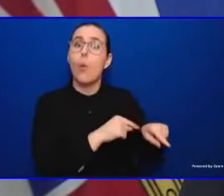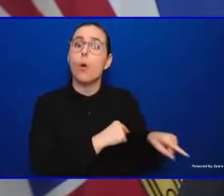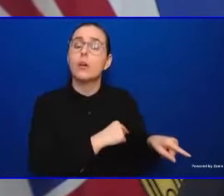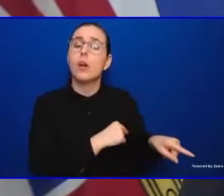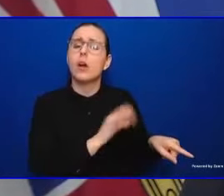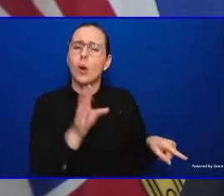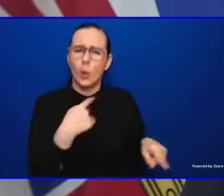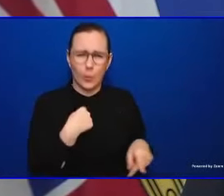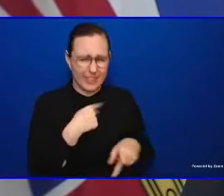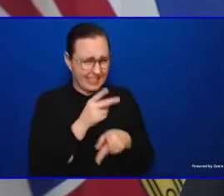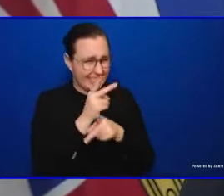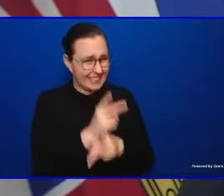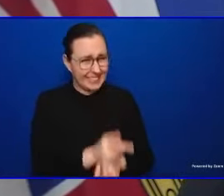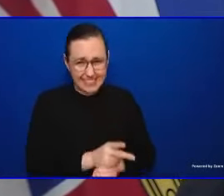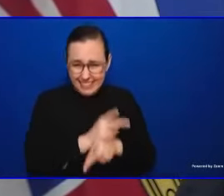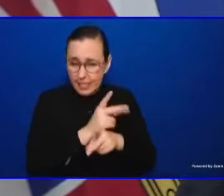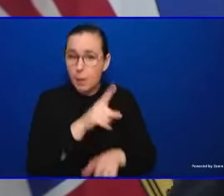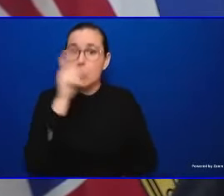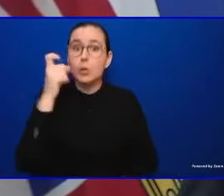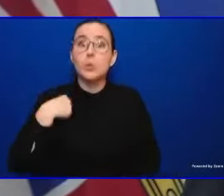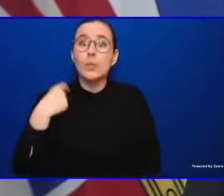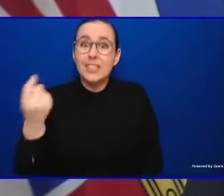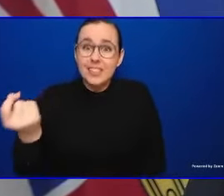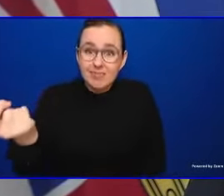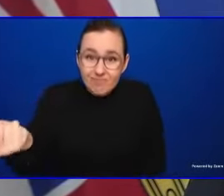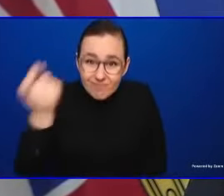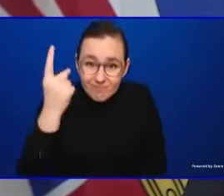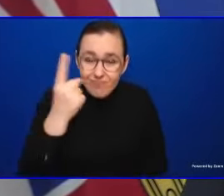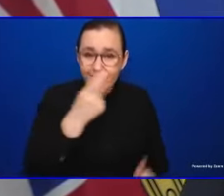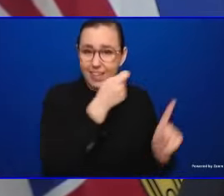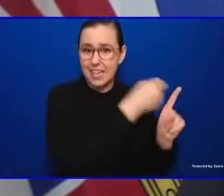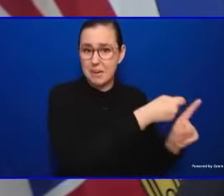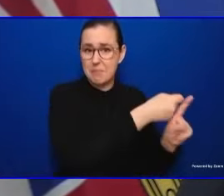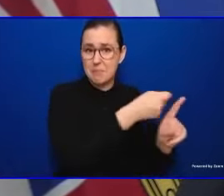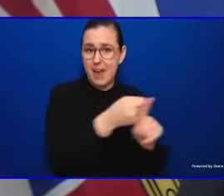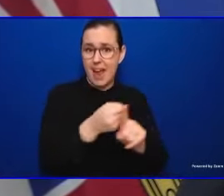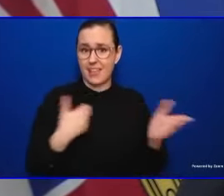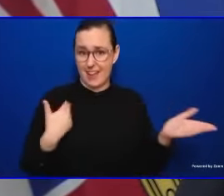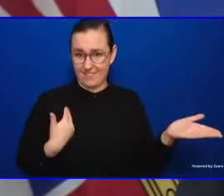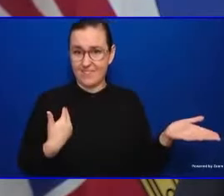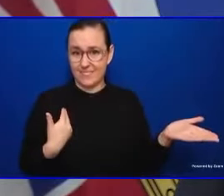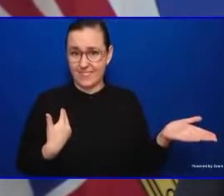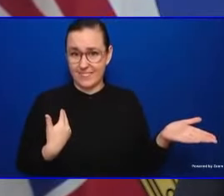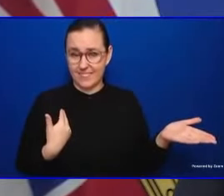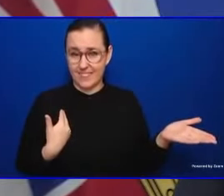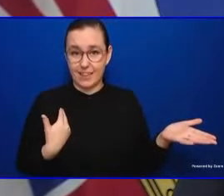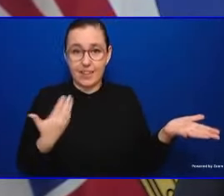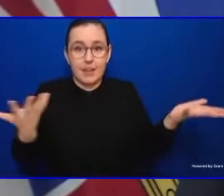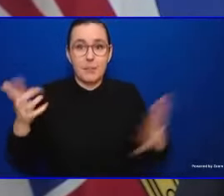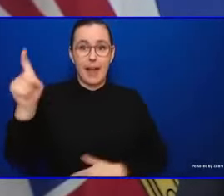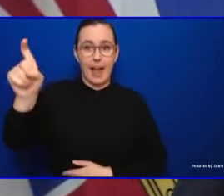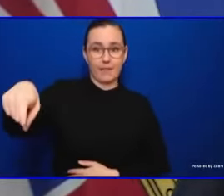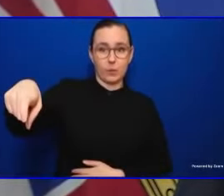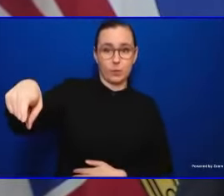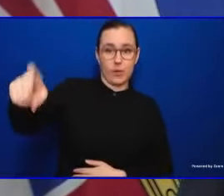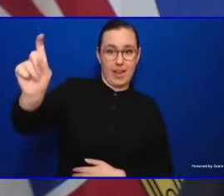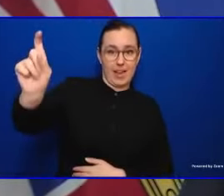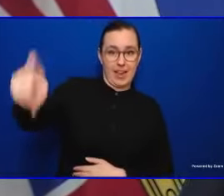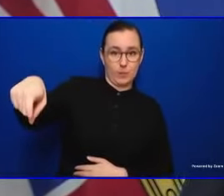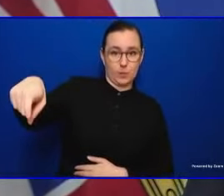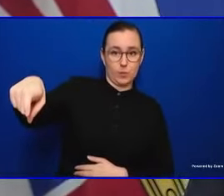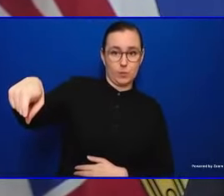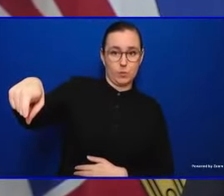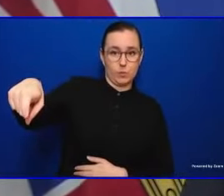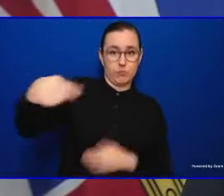the consequences of that. But the action was taken because it was necessary to take that action. And I think the process